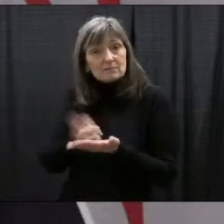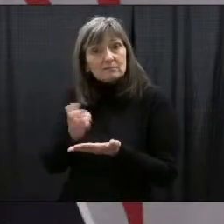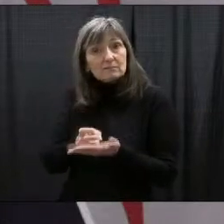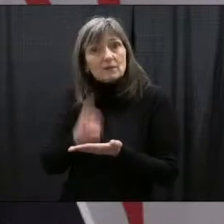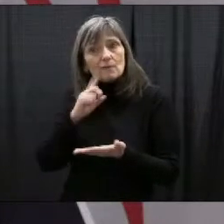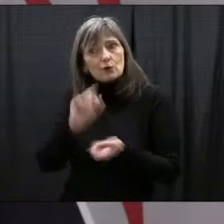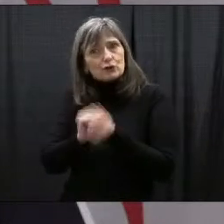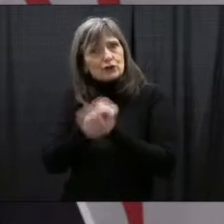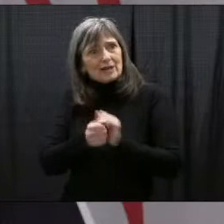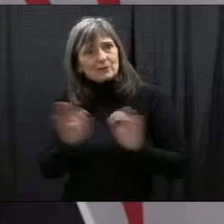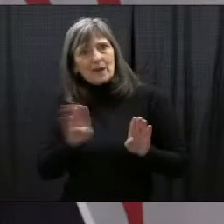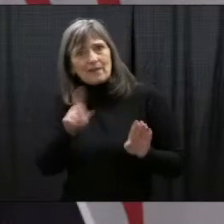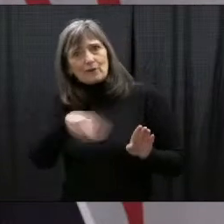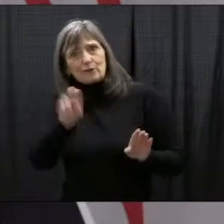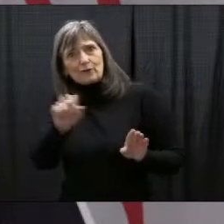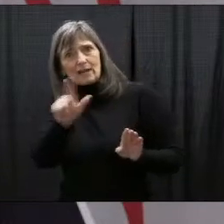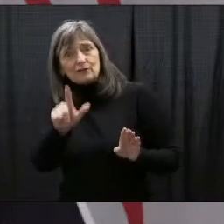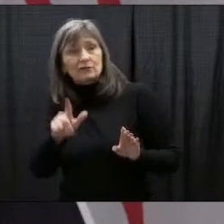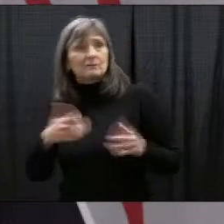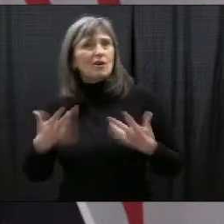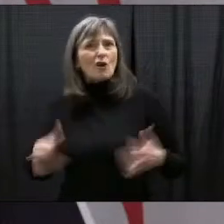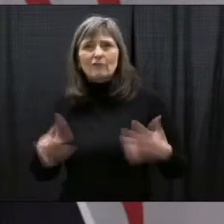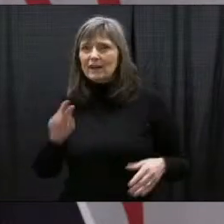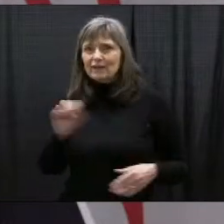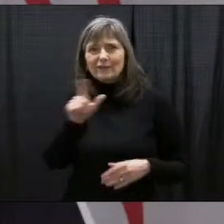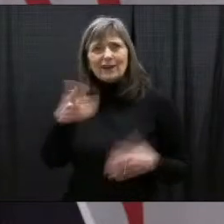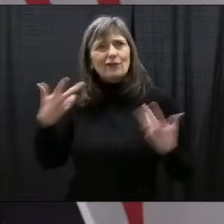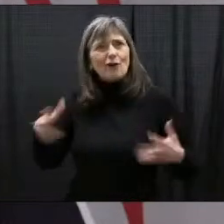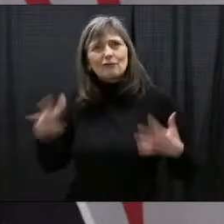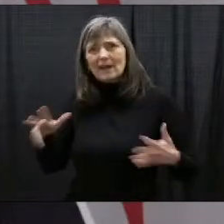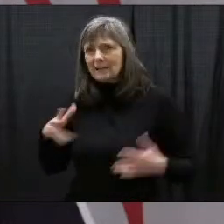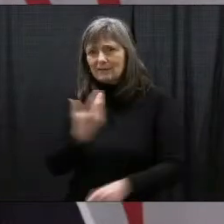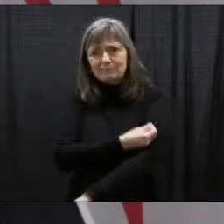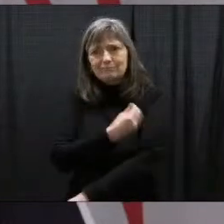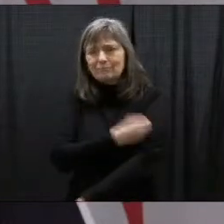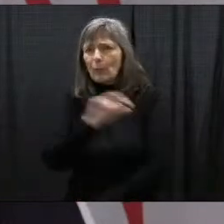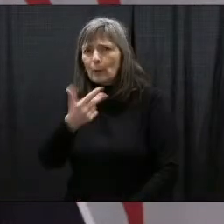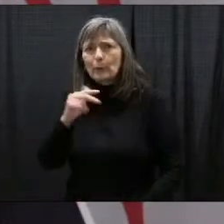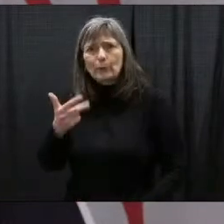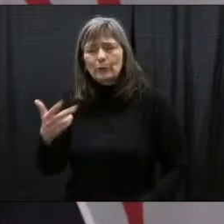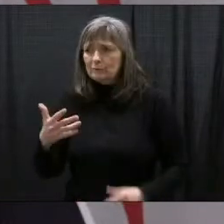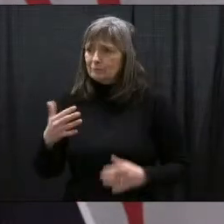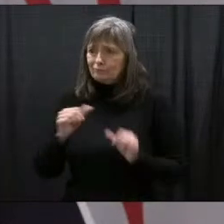and Newfoundlanders and Labradorians have shown that they've stepped up. They've stepped up time and again to